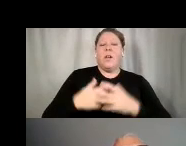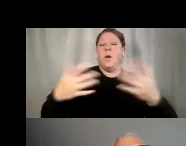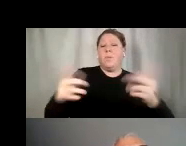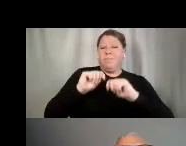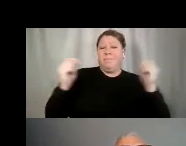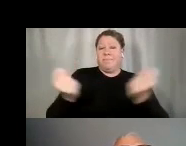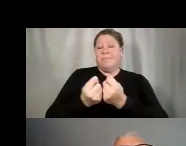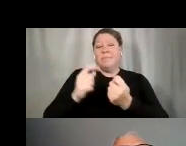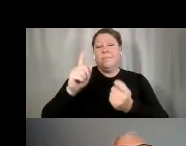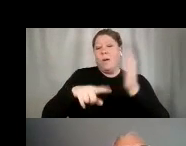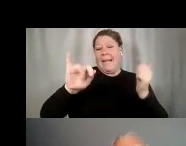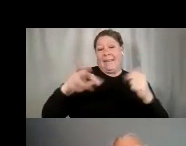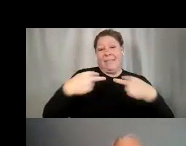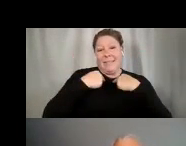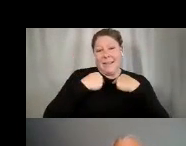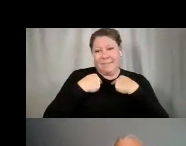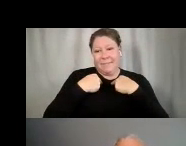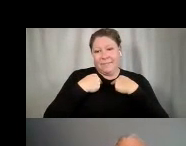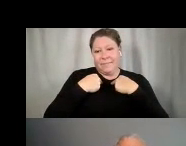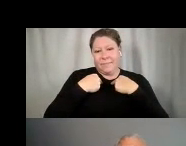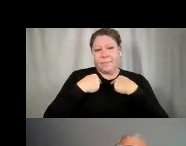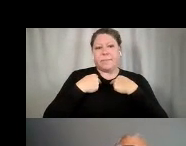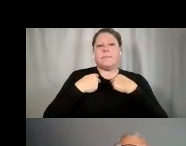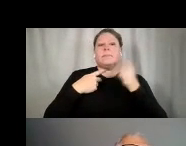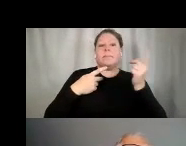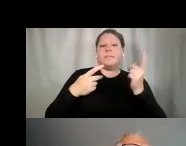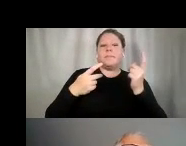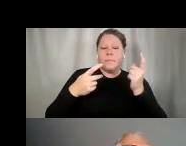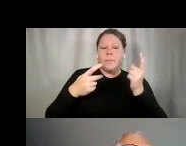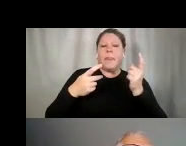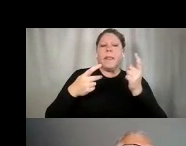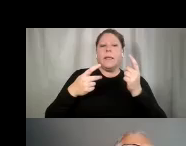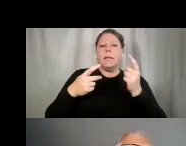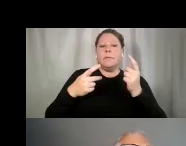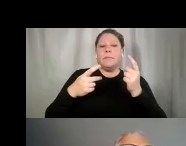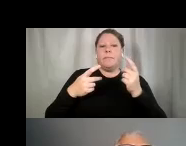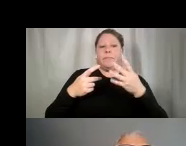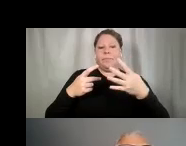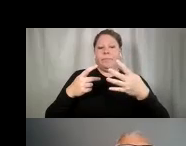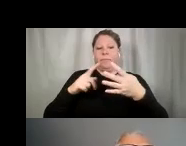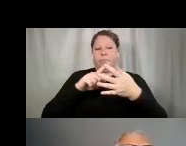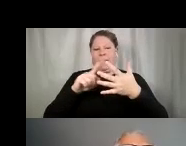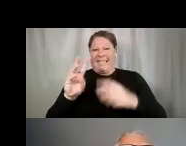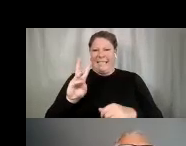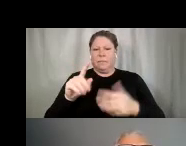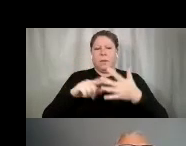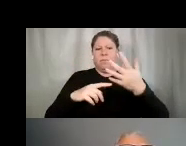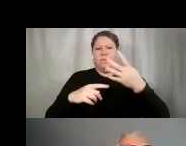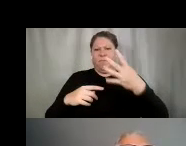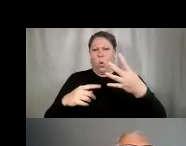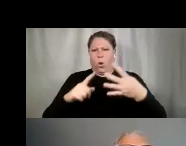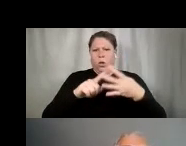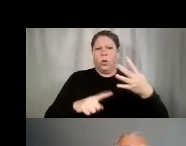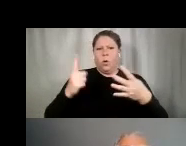relook at the problem. This is going back to Scamper, or tilt the problem. The first 4 come from Whack on the Side of the Head by